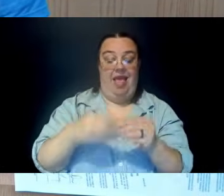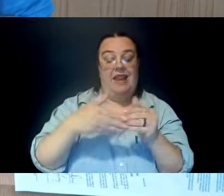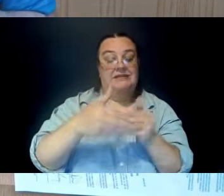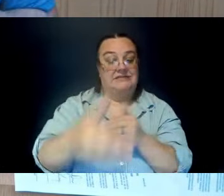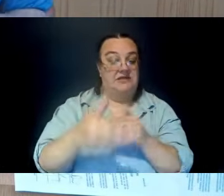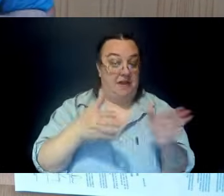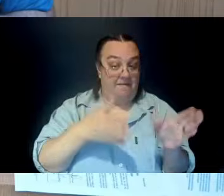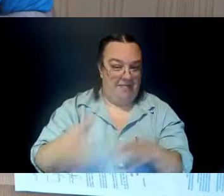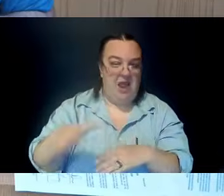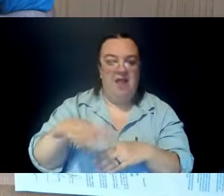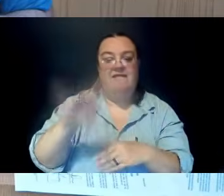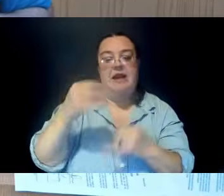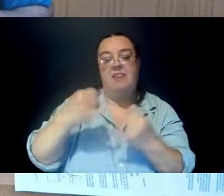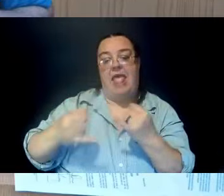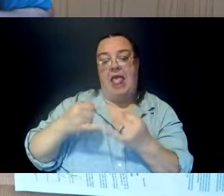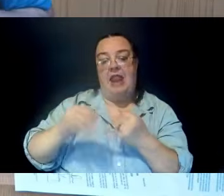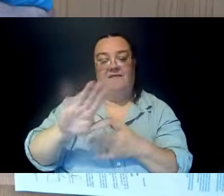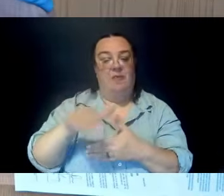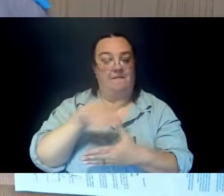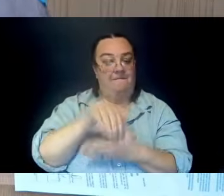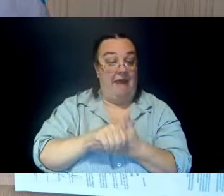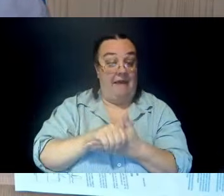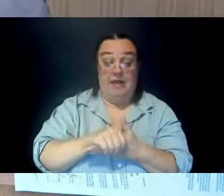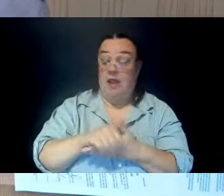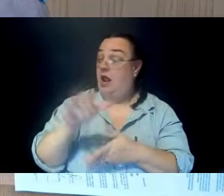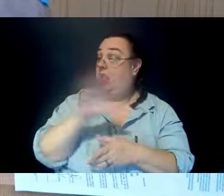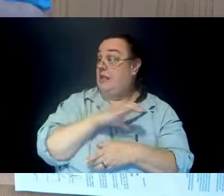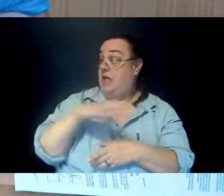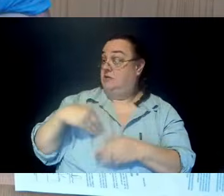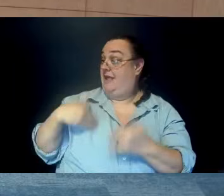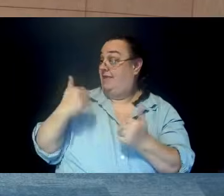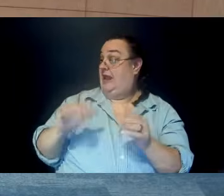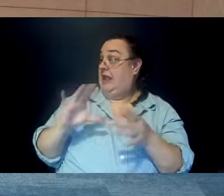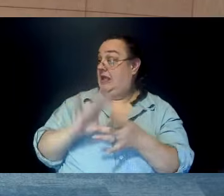packet. Council, do you have any comments now before we go to the public?